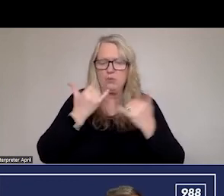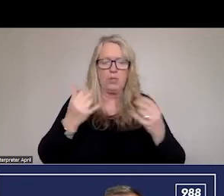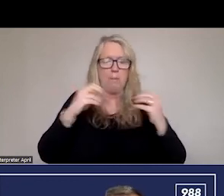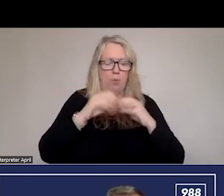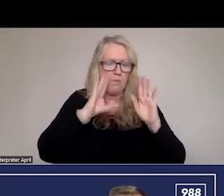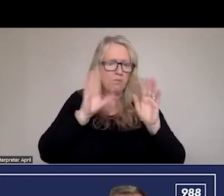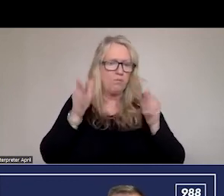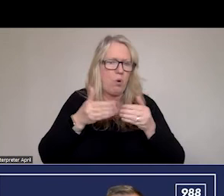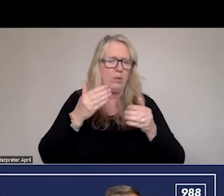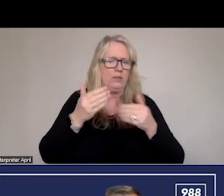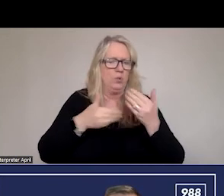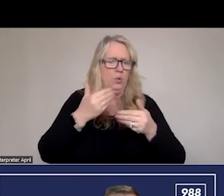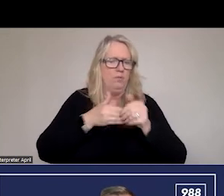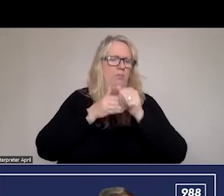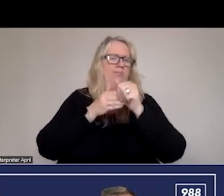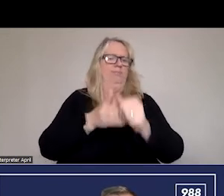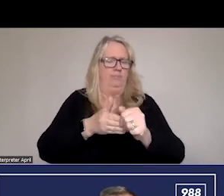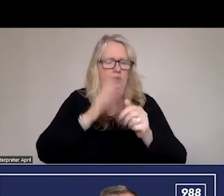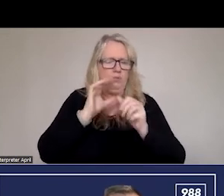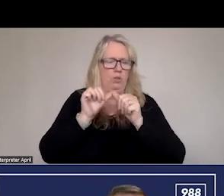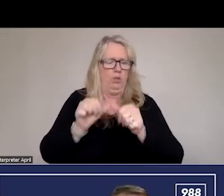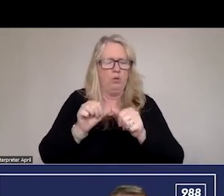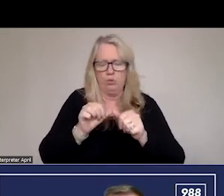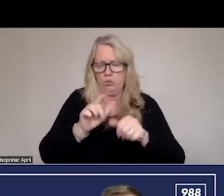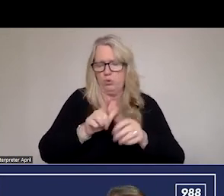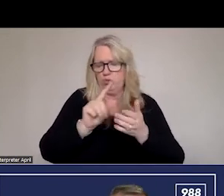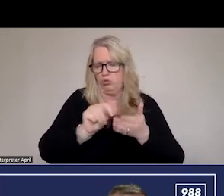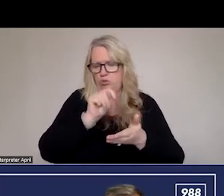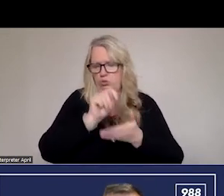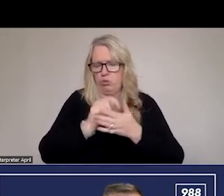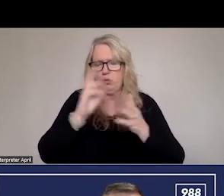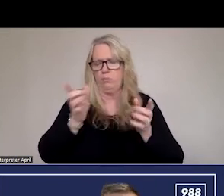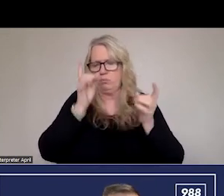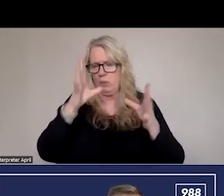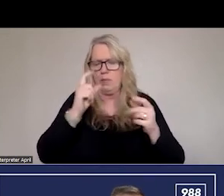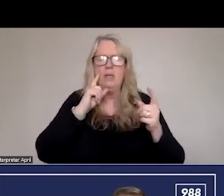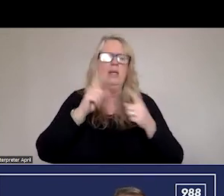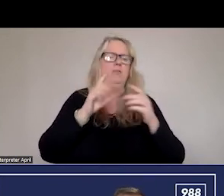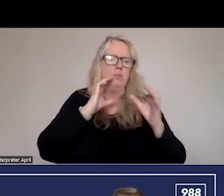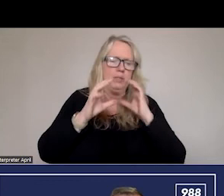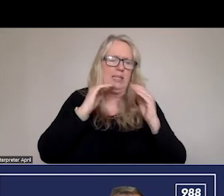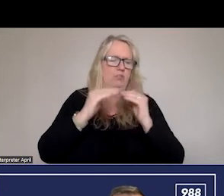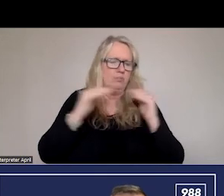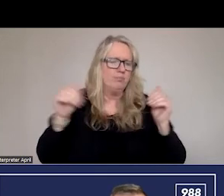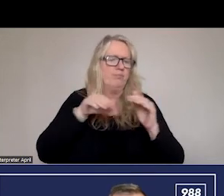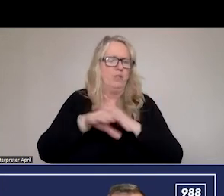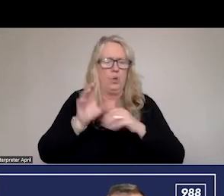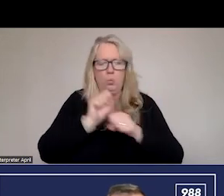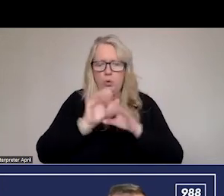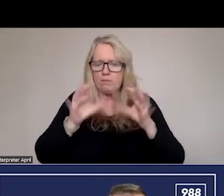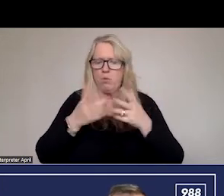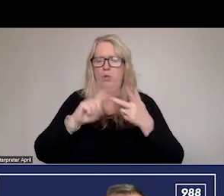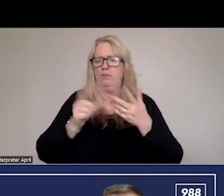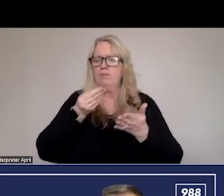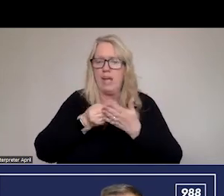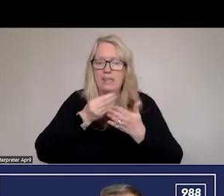kind of drivers of longer term crisis transformation, technology, equity, communications, workforce, financing.